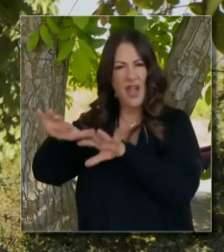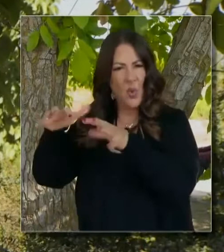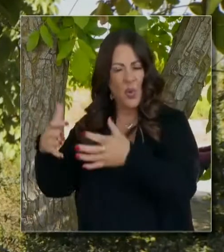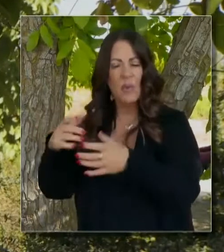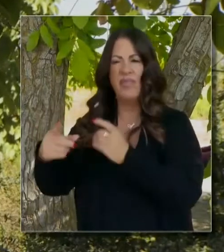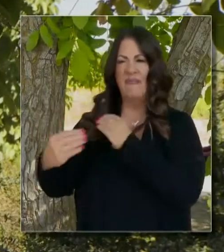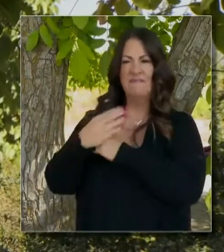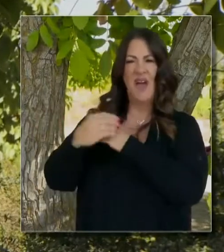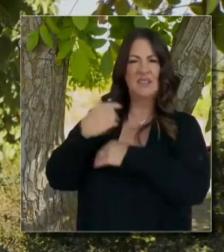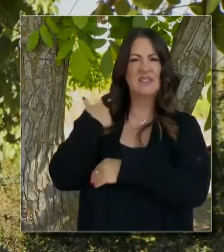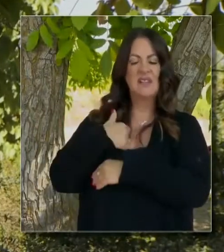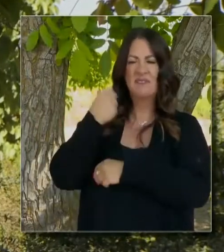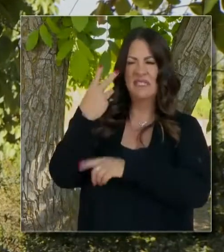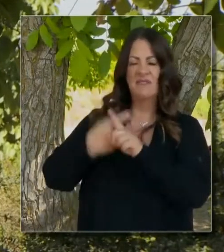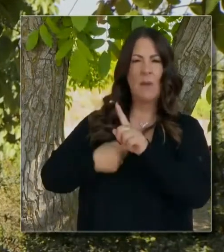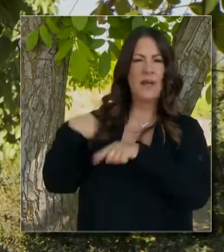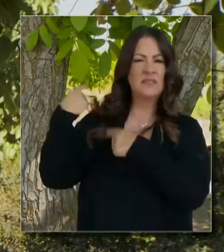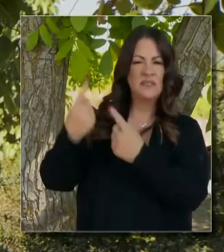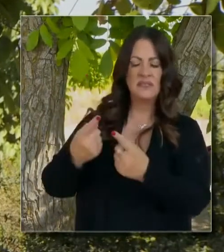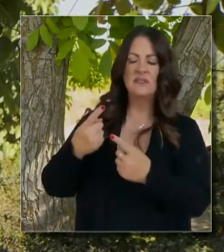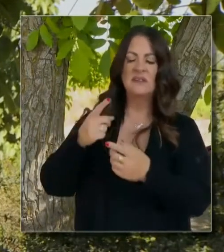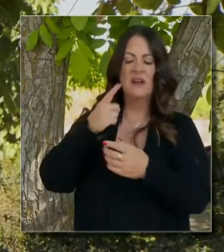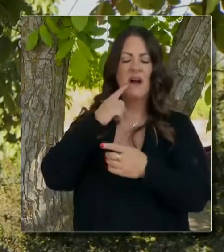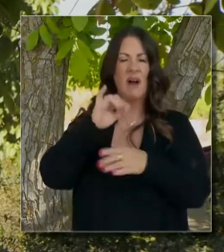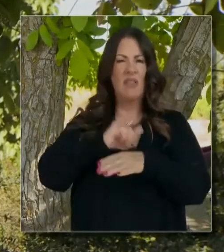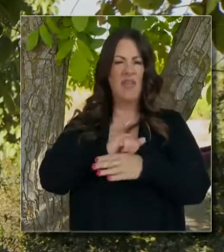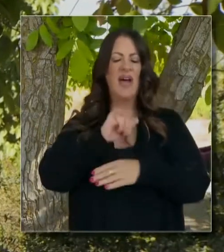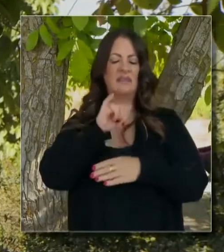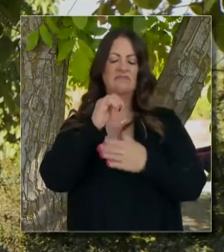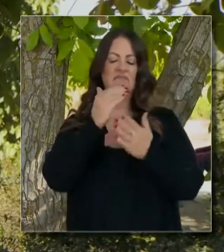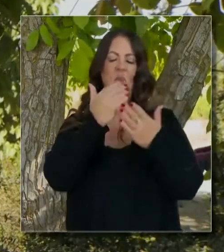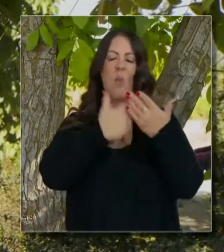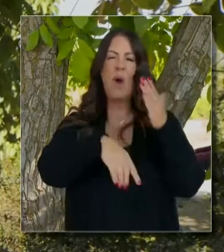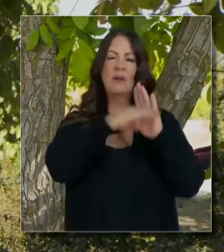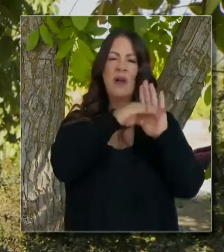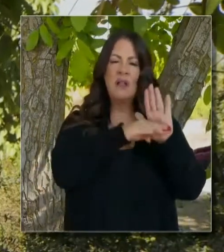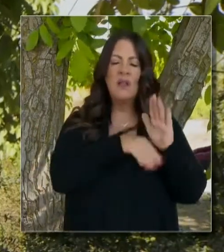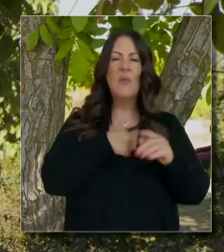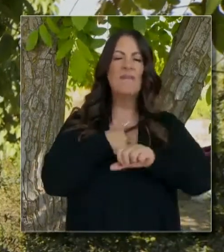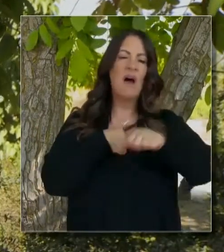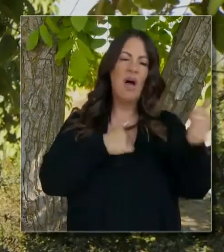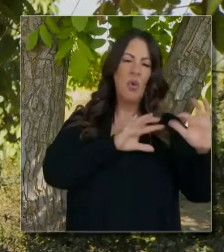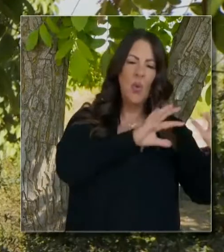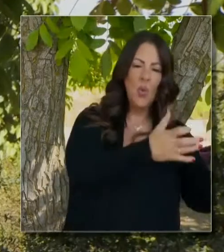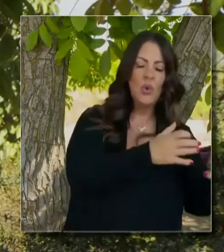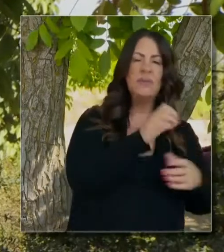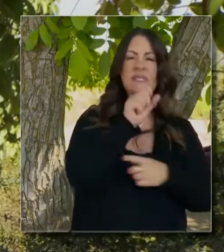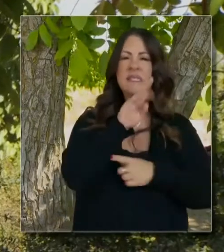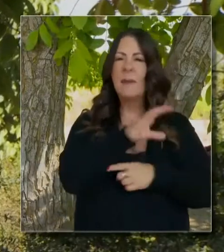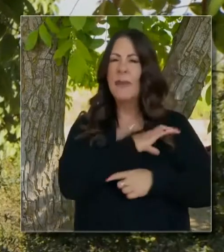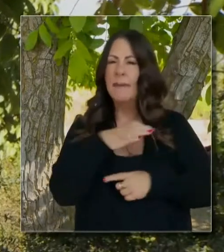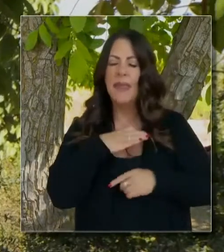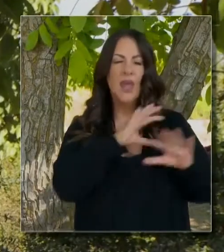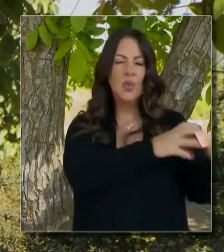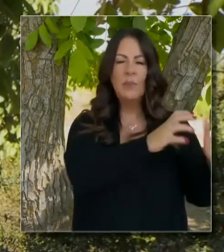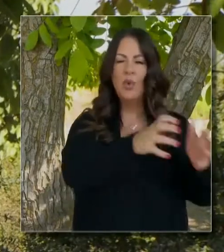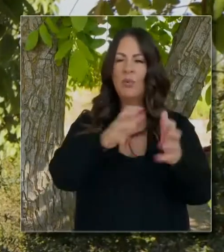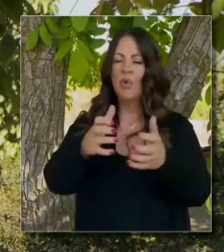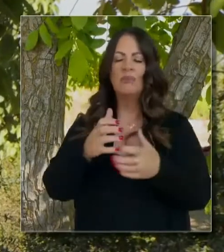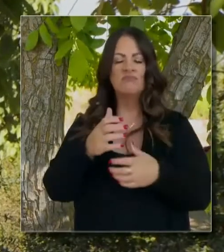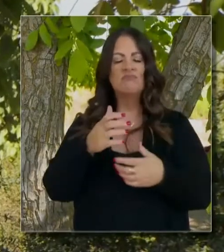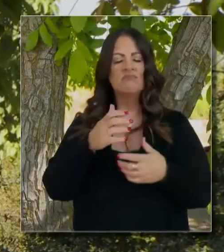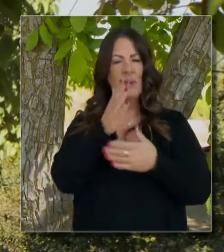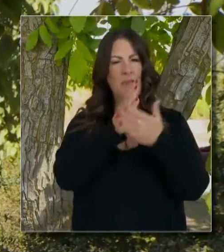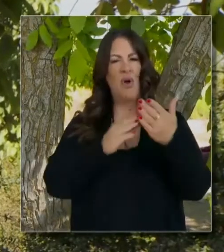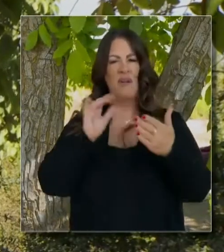many, many months on the sectoral guidelines. We have small working groups, a number of subcommittees that are part of the task